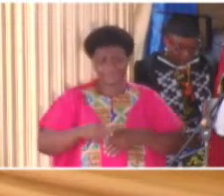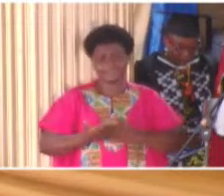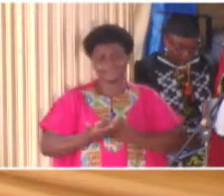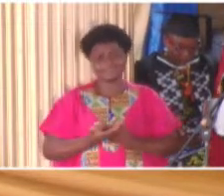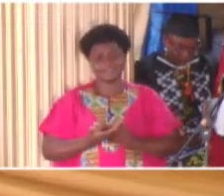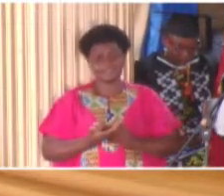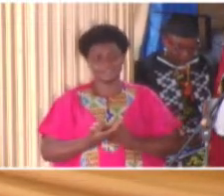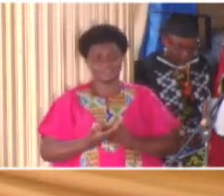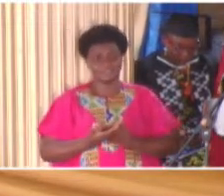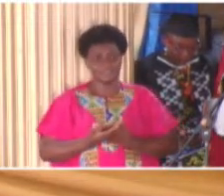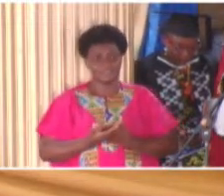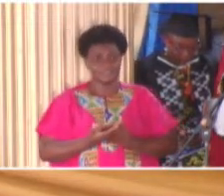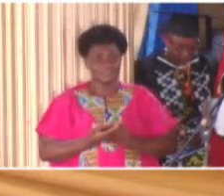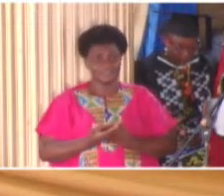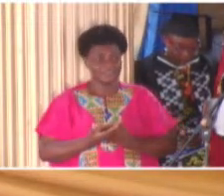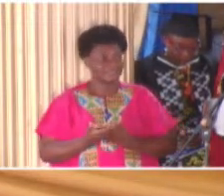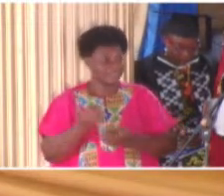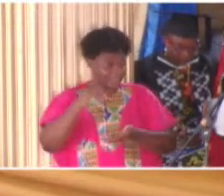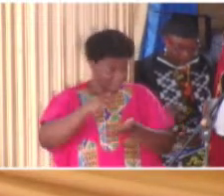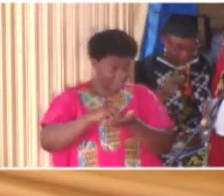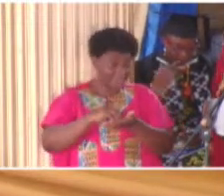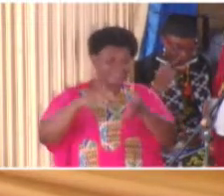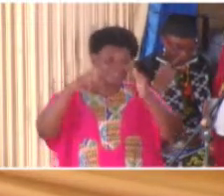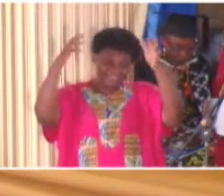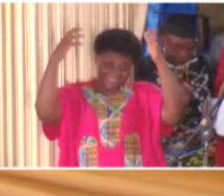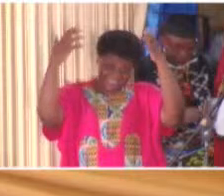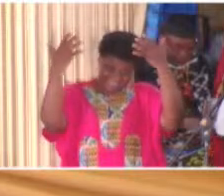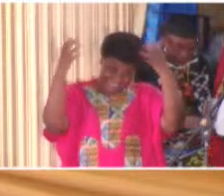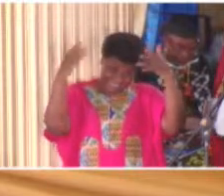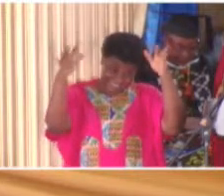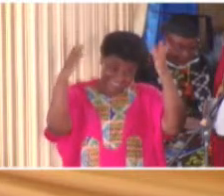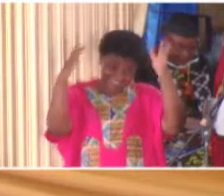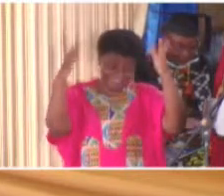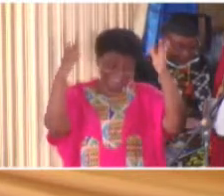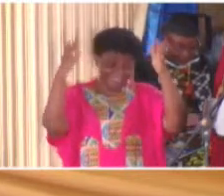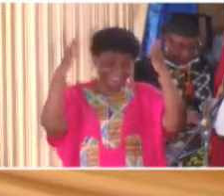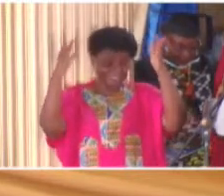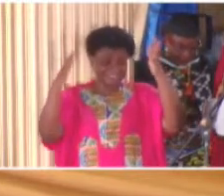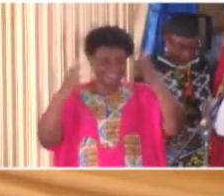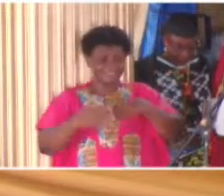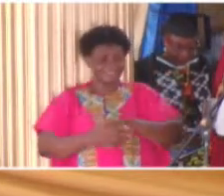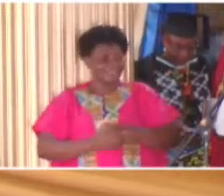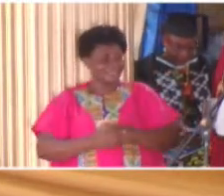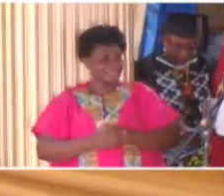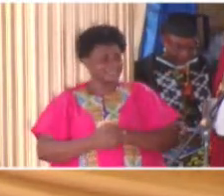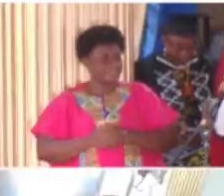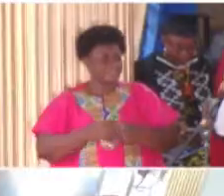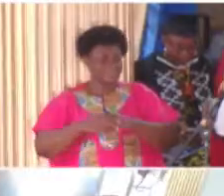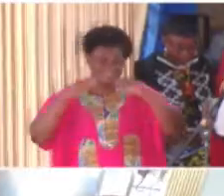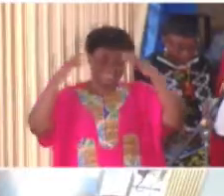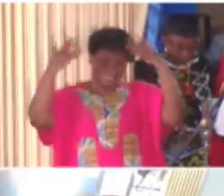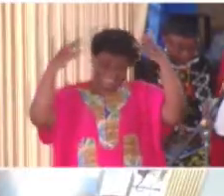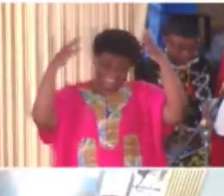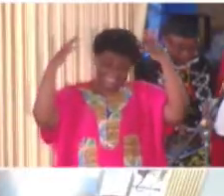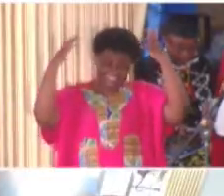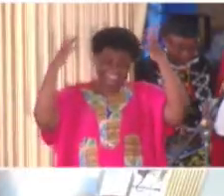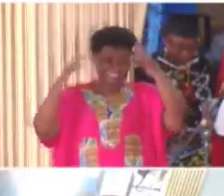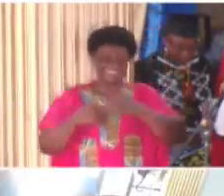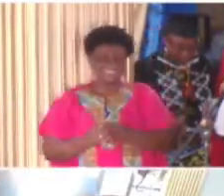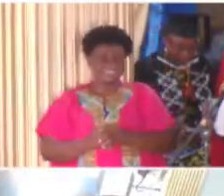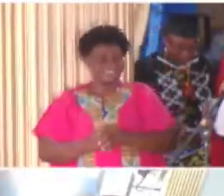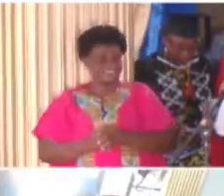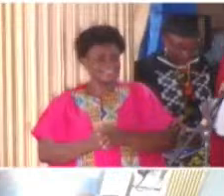So let me get a round of applause before I begin to welcome you. Louder.